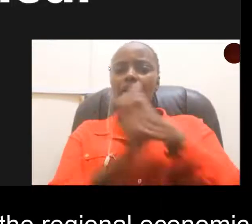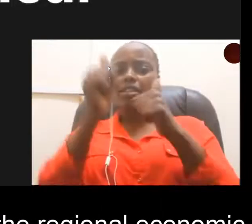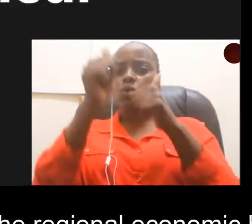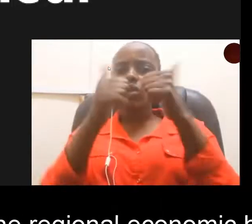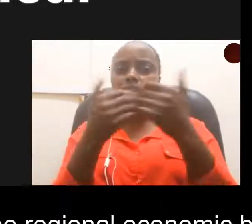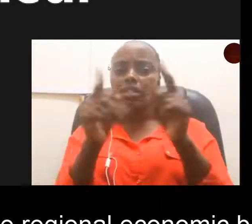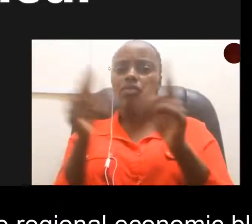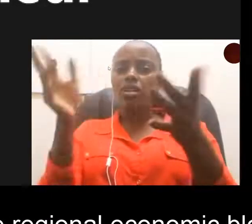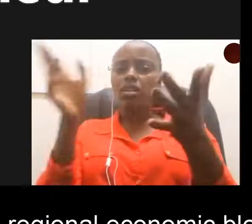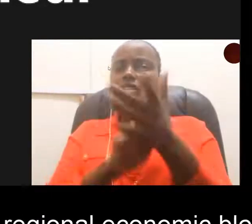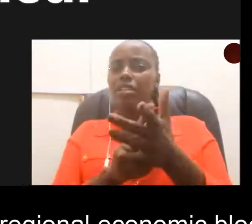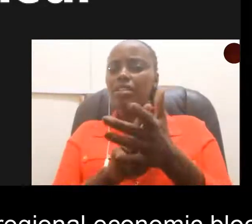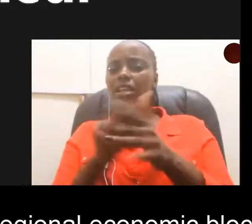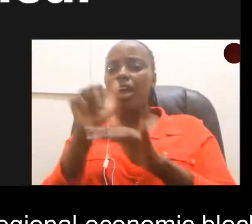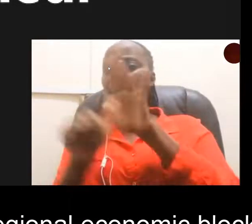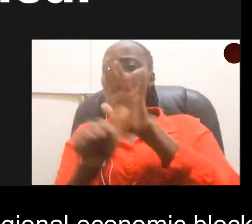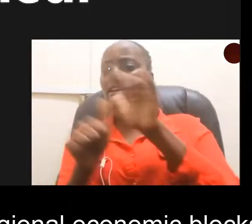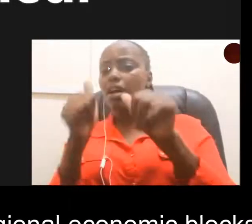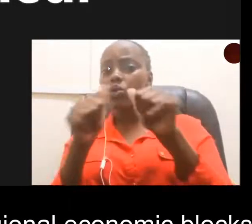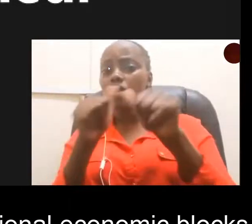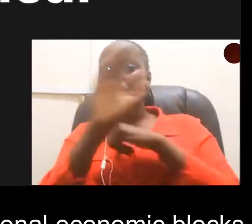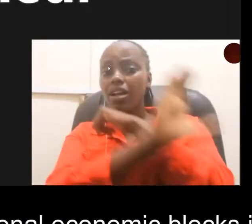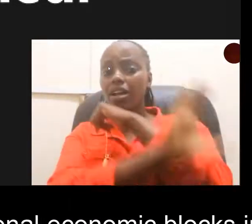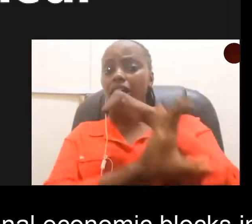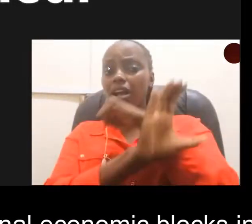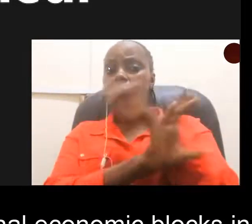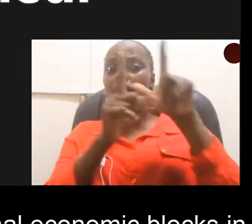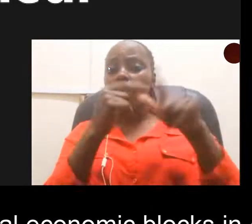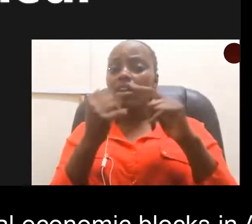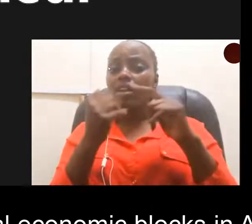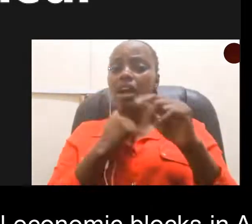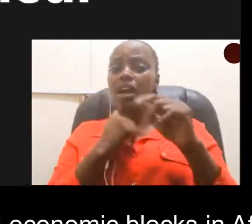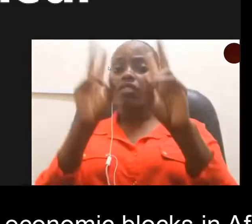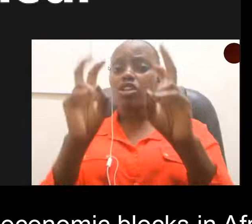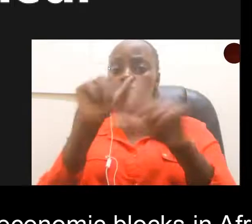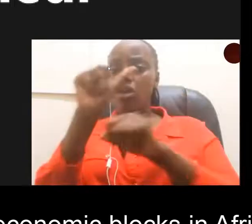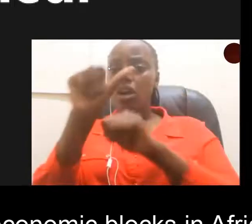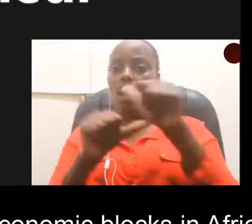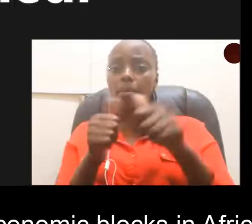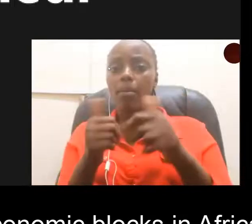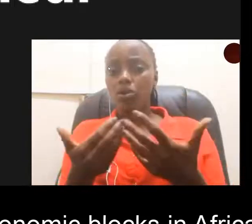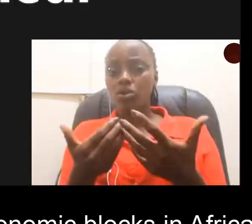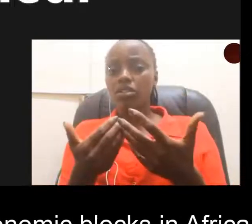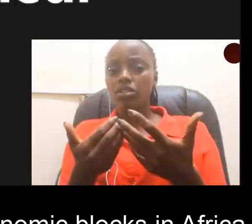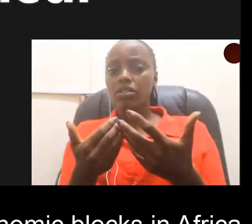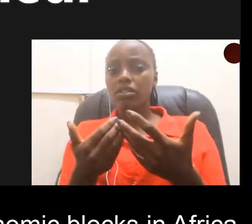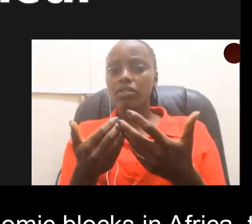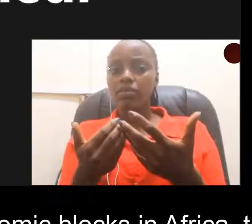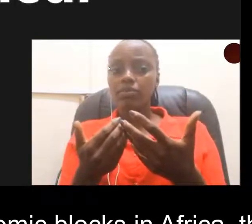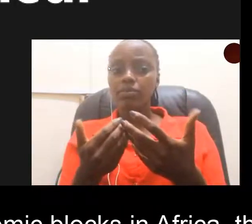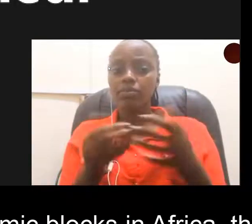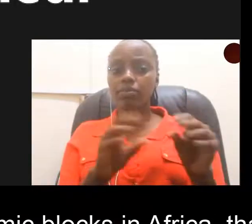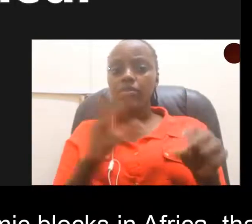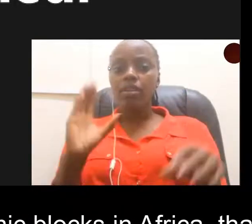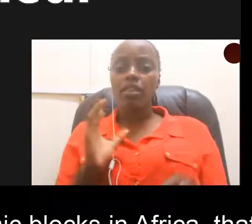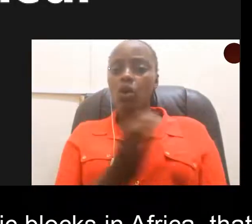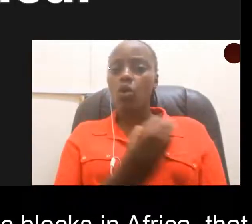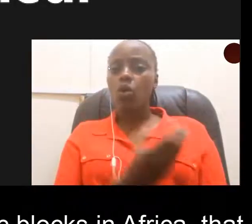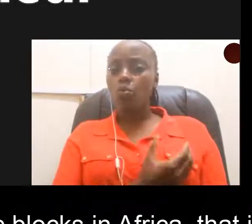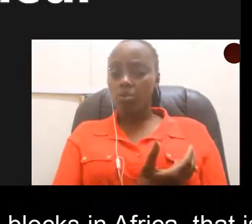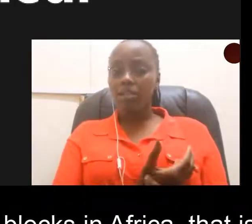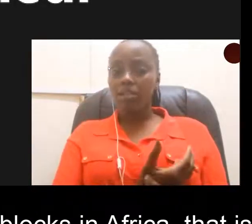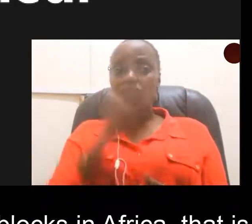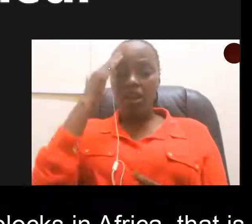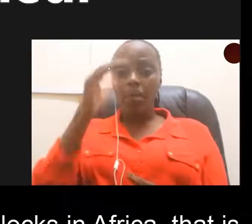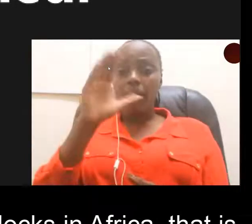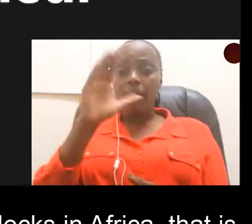it at? And then there was the issue of the movement of the committee itself. Remember, the CSO